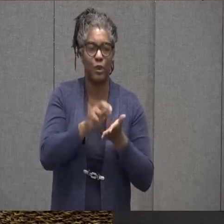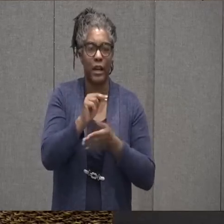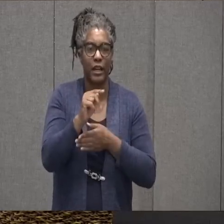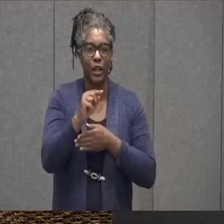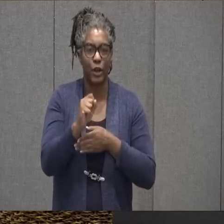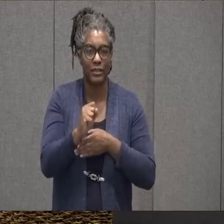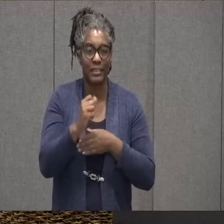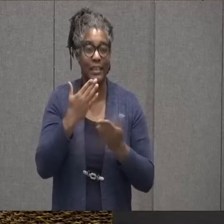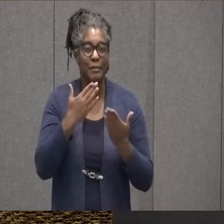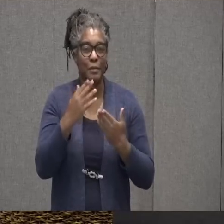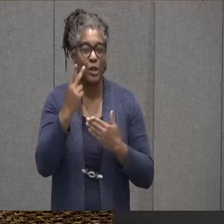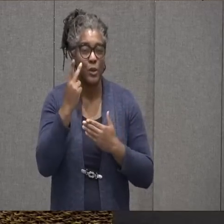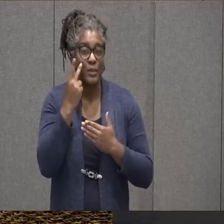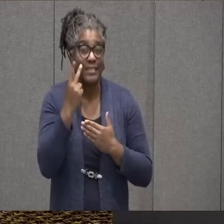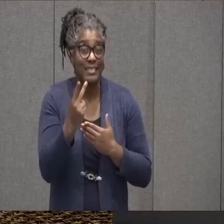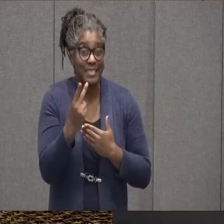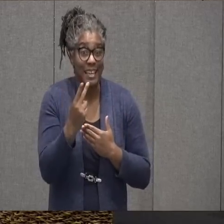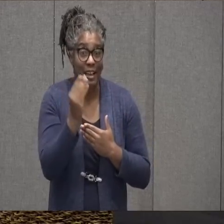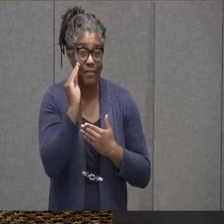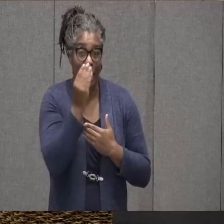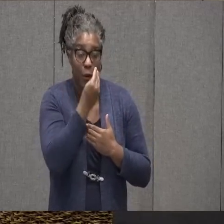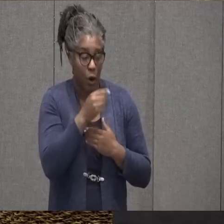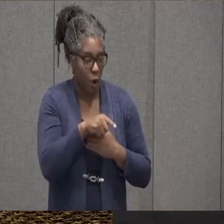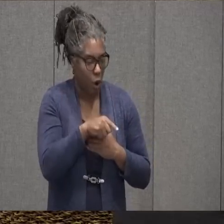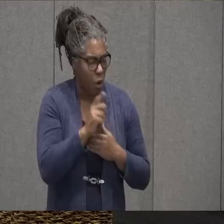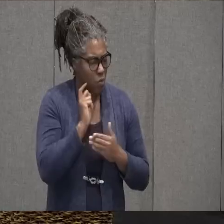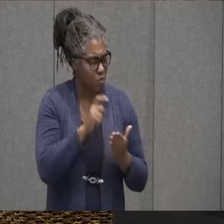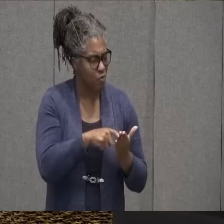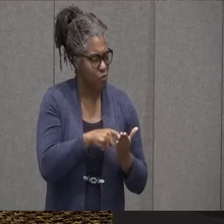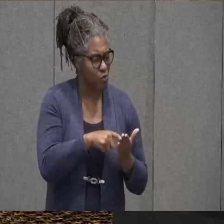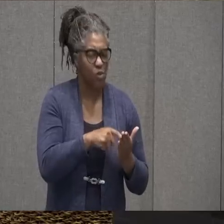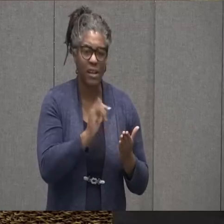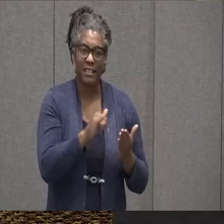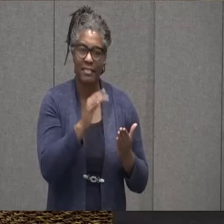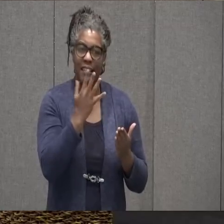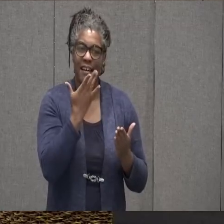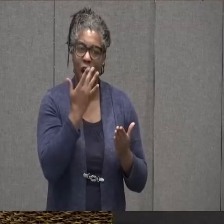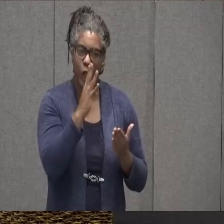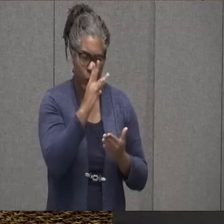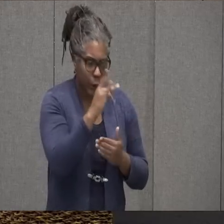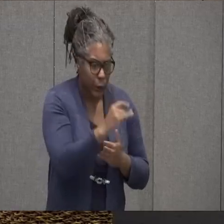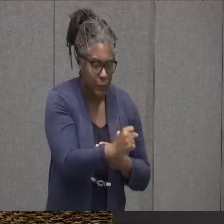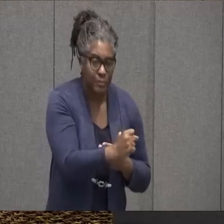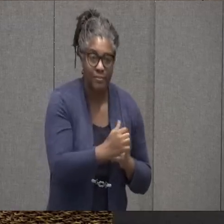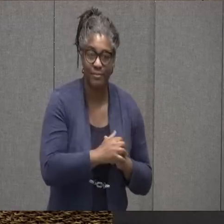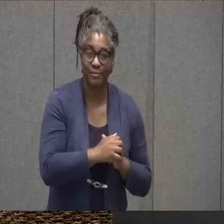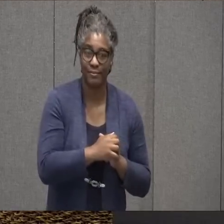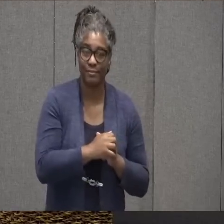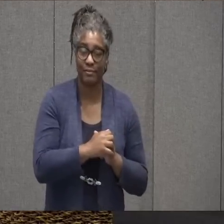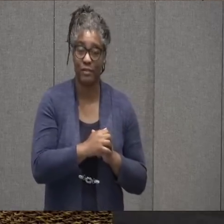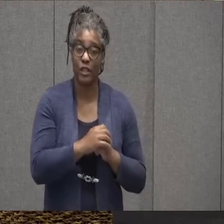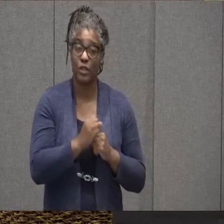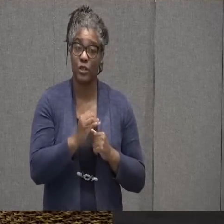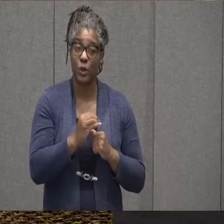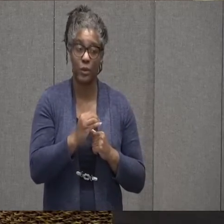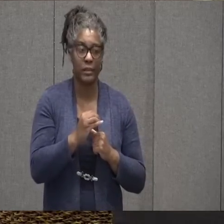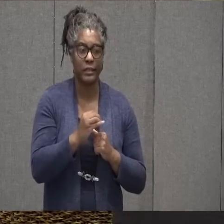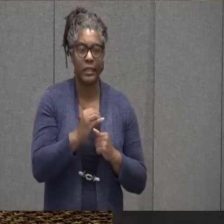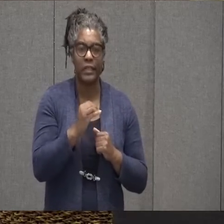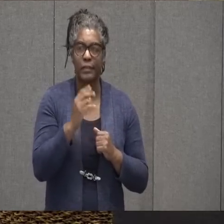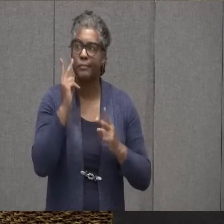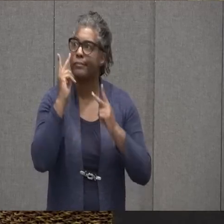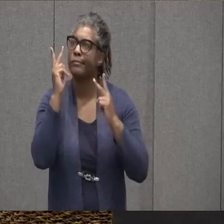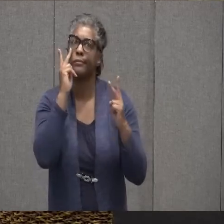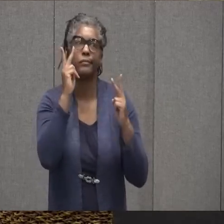just grabs you. Could you write about that? Think about that. So make some notes about some subjects that you